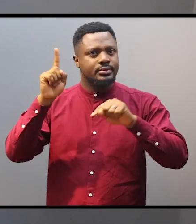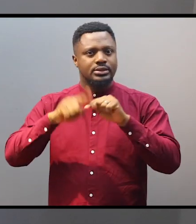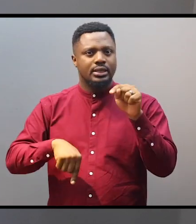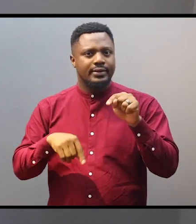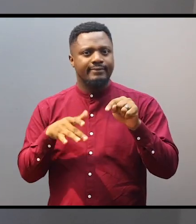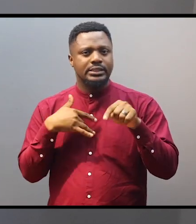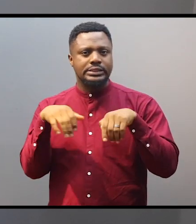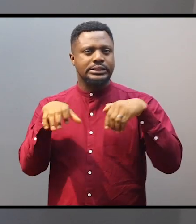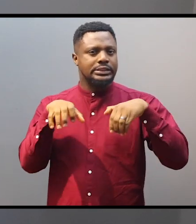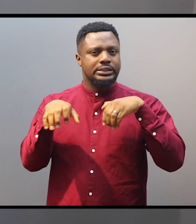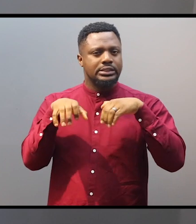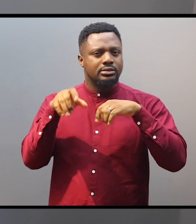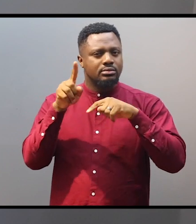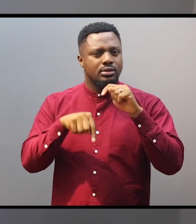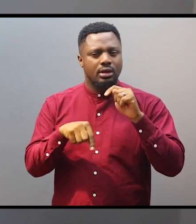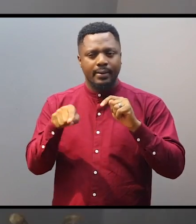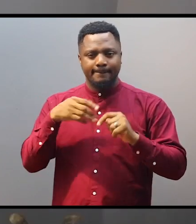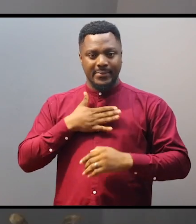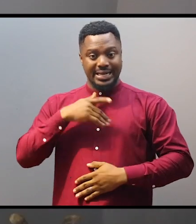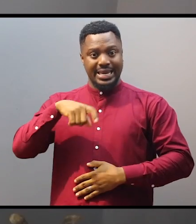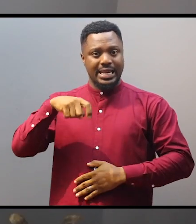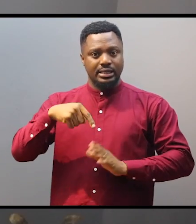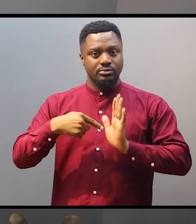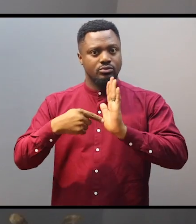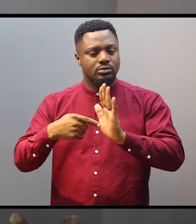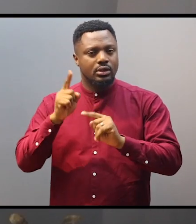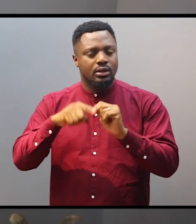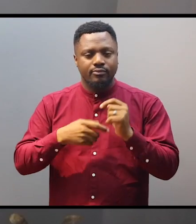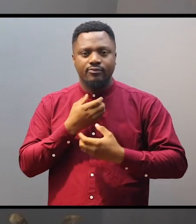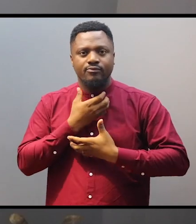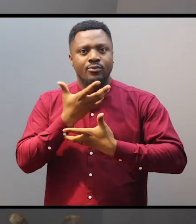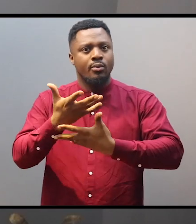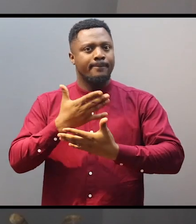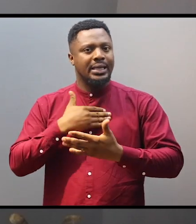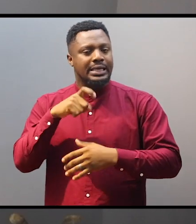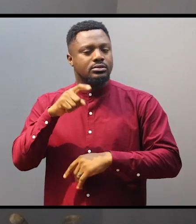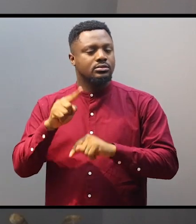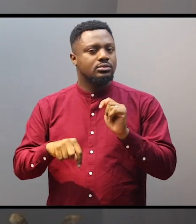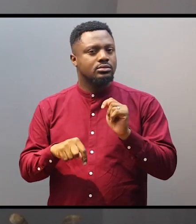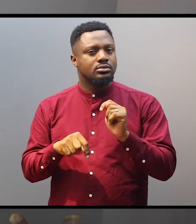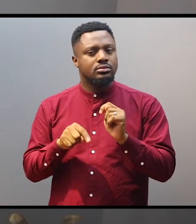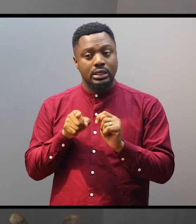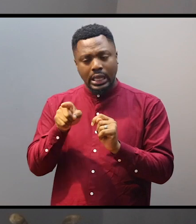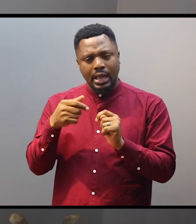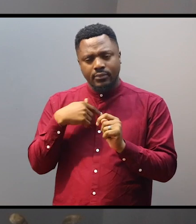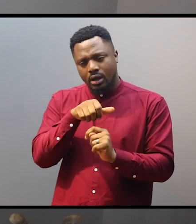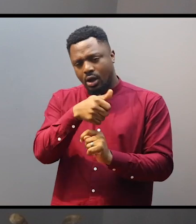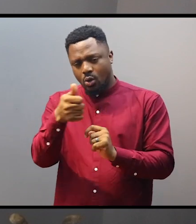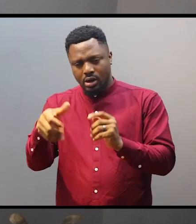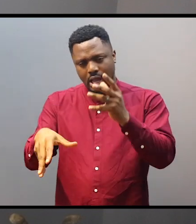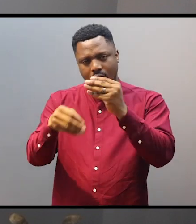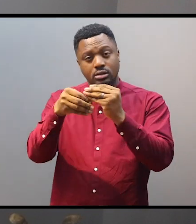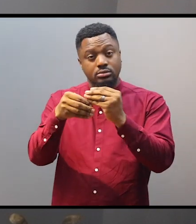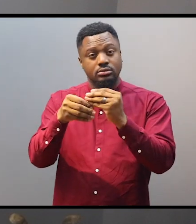to communicate, to show their needs, or to tell the people around them what they want. They also may have some other